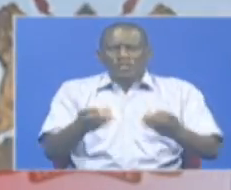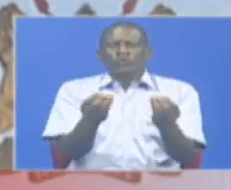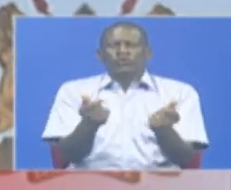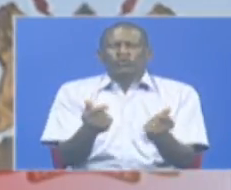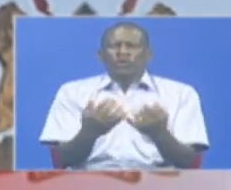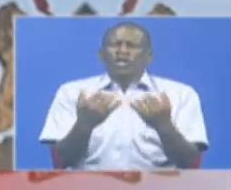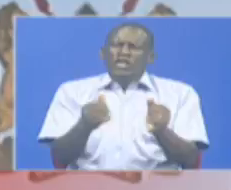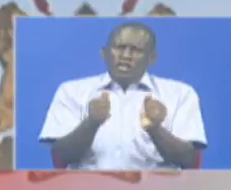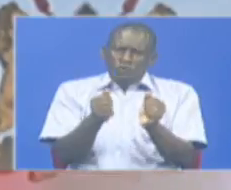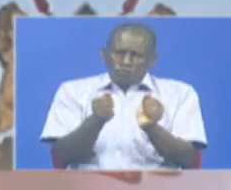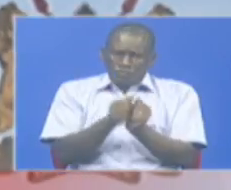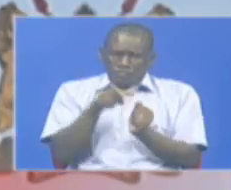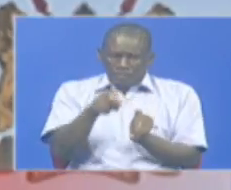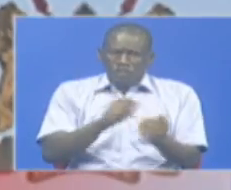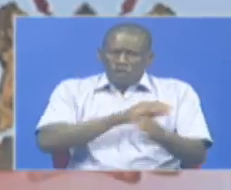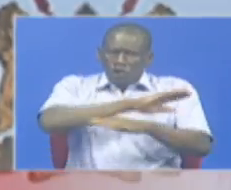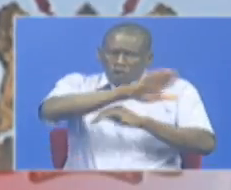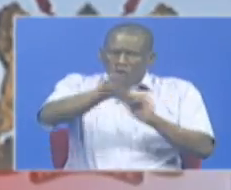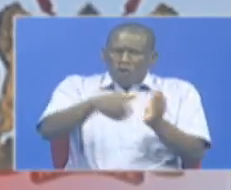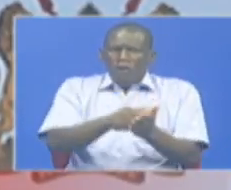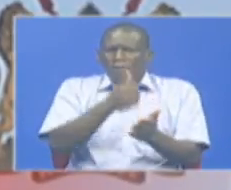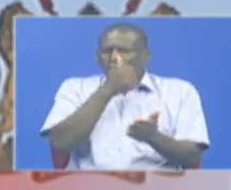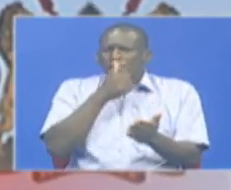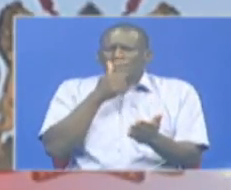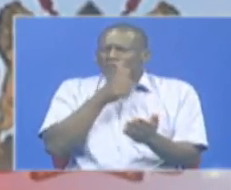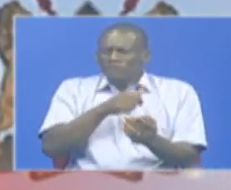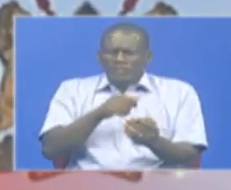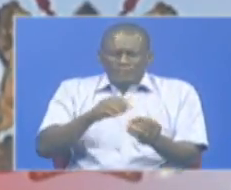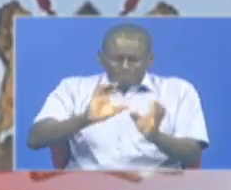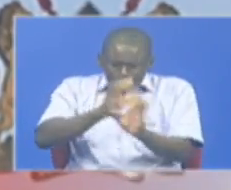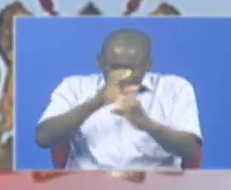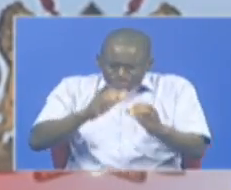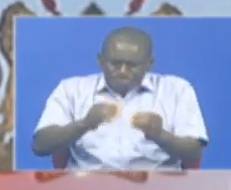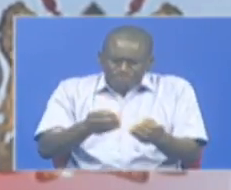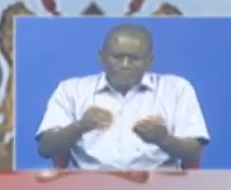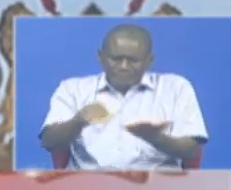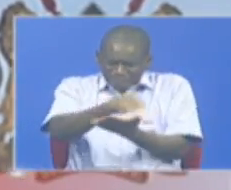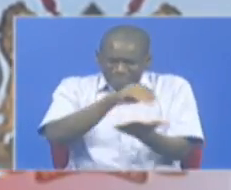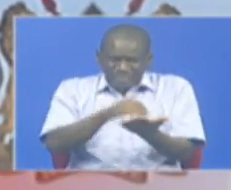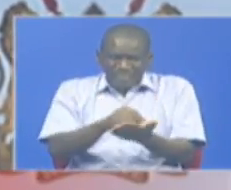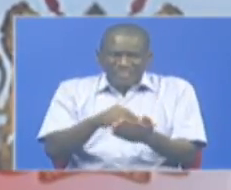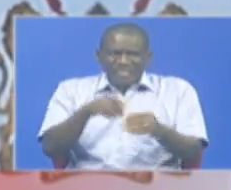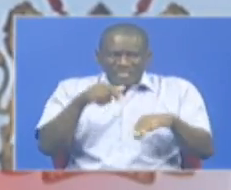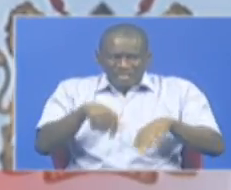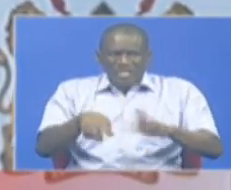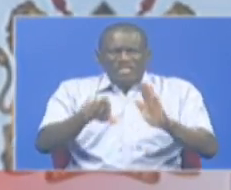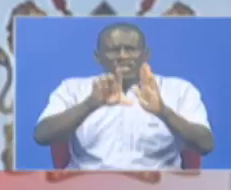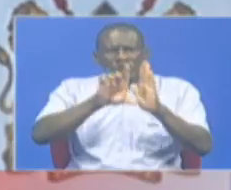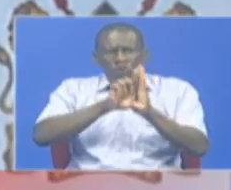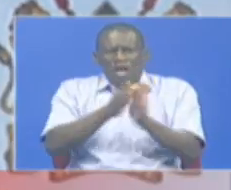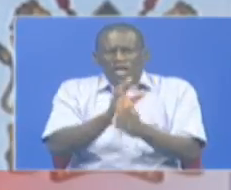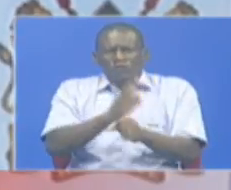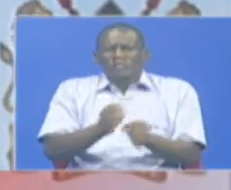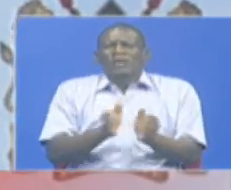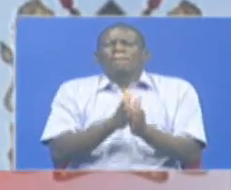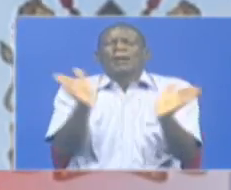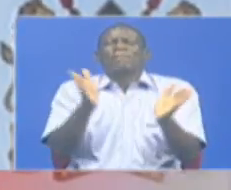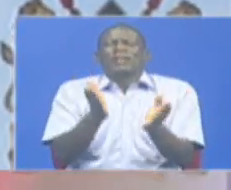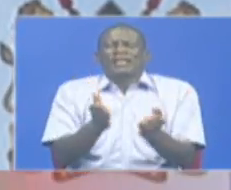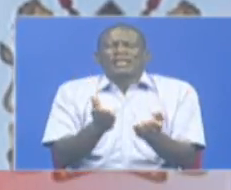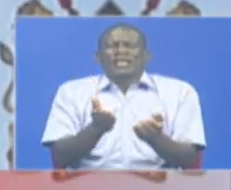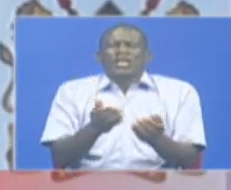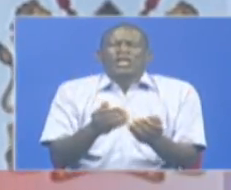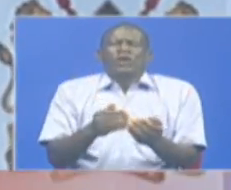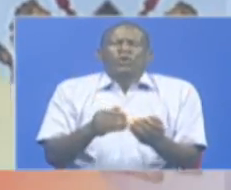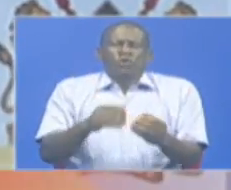this regard, all private testing facilities, as a matter of law and invoking the Public Health Act, are required to share their